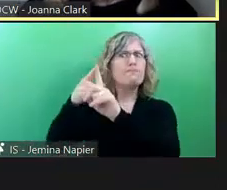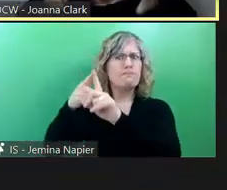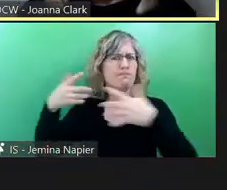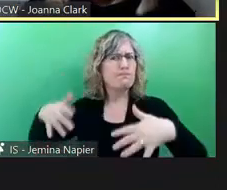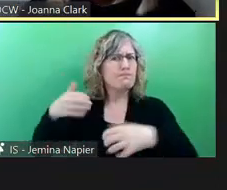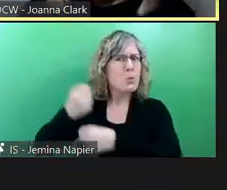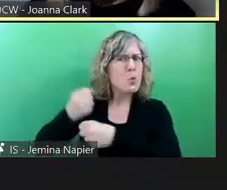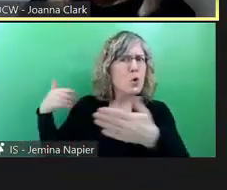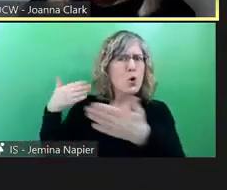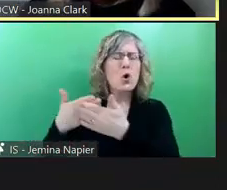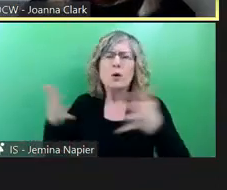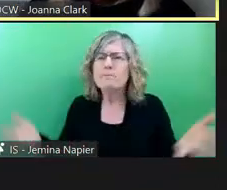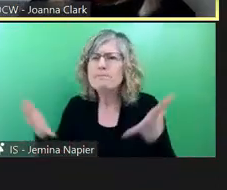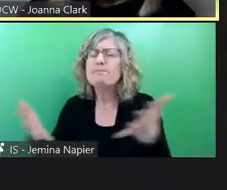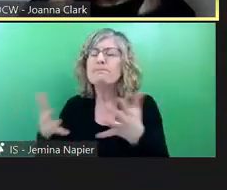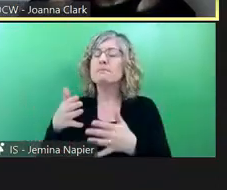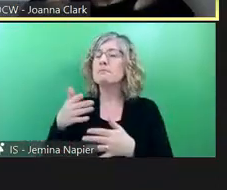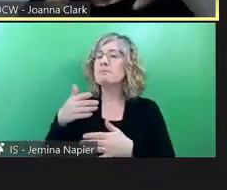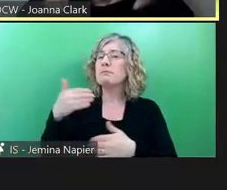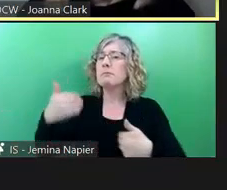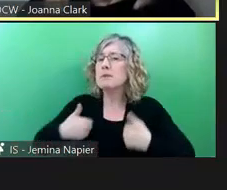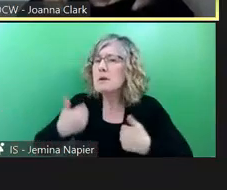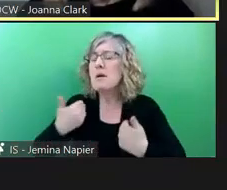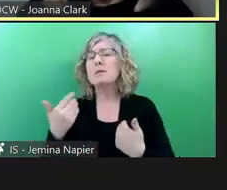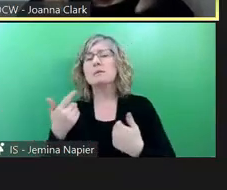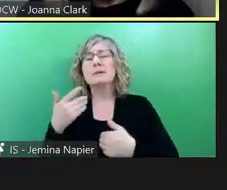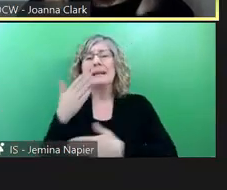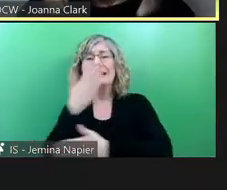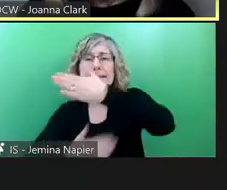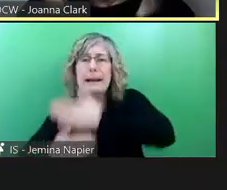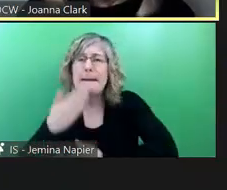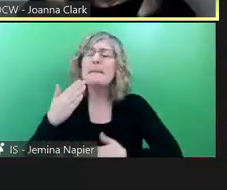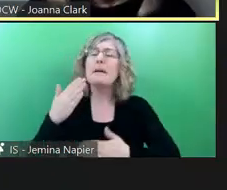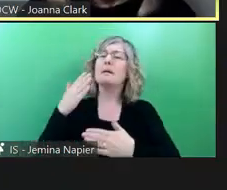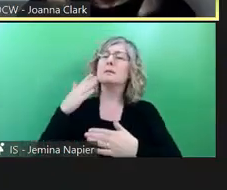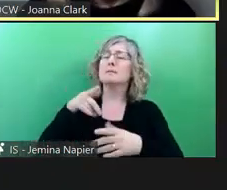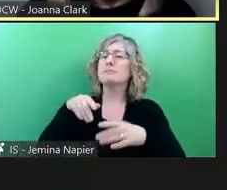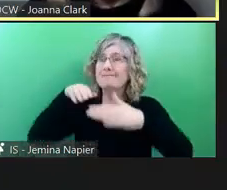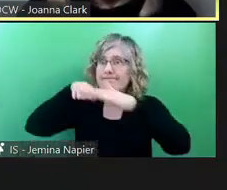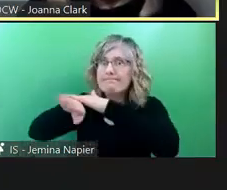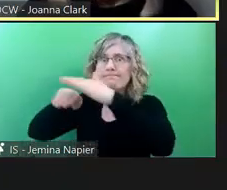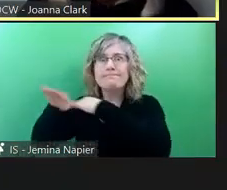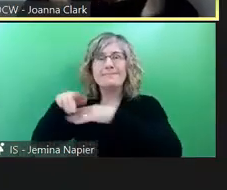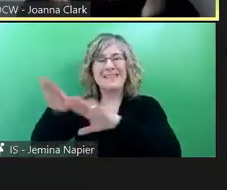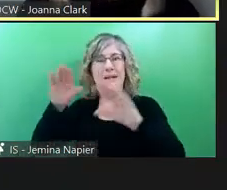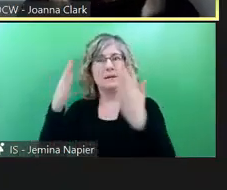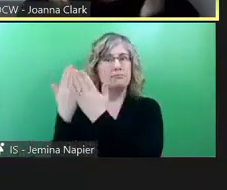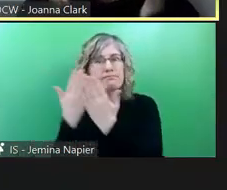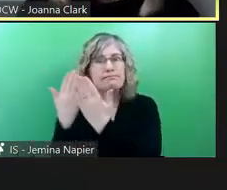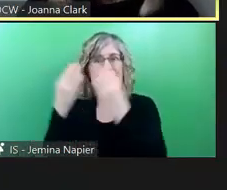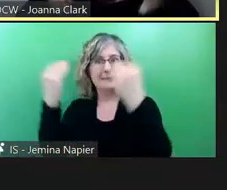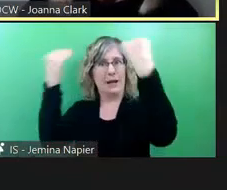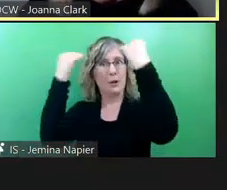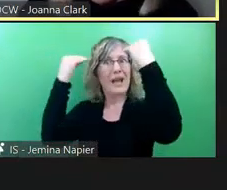health and education, and again, specifically in Africa, Asia, and the Pacific region. And